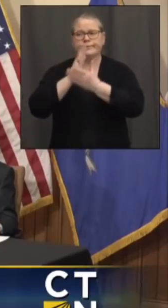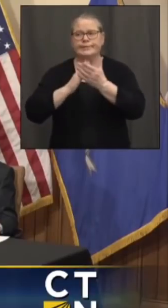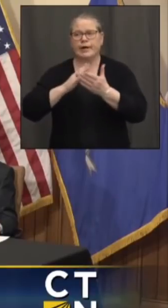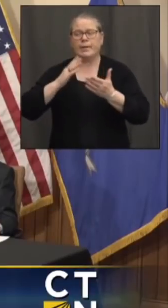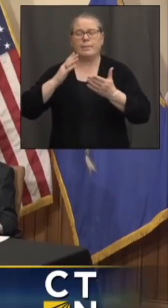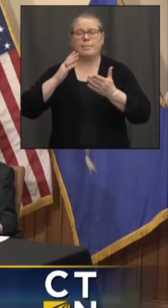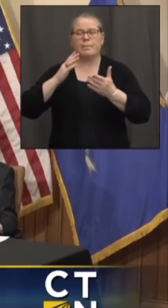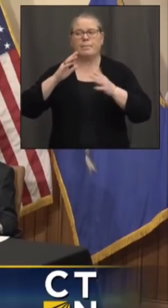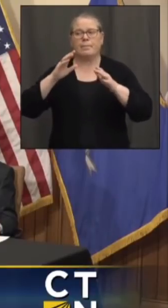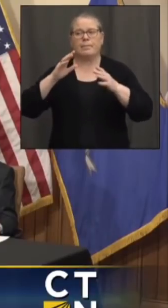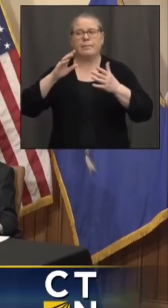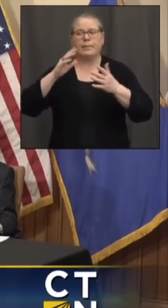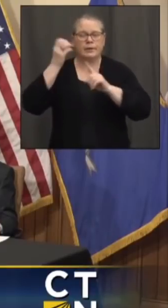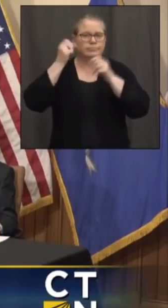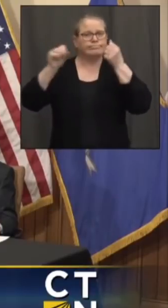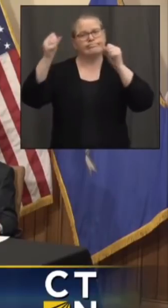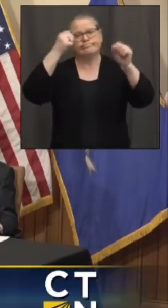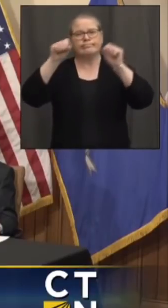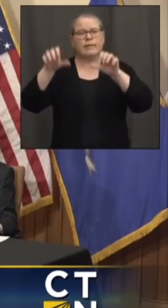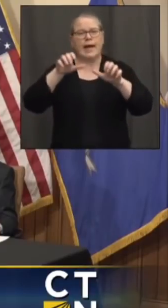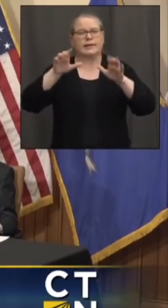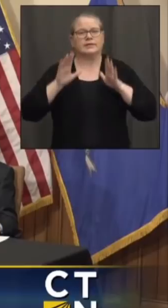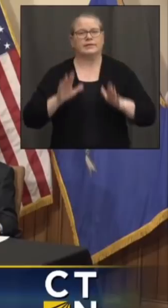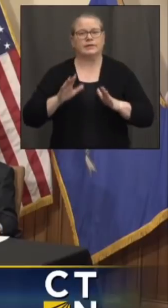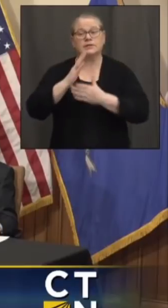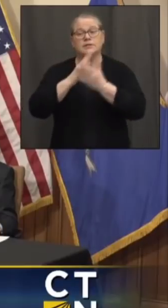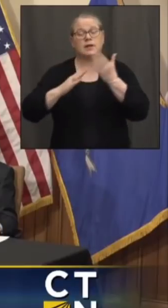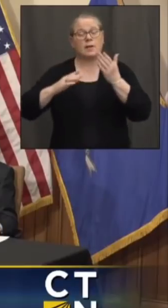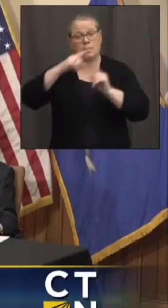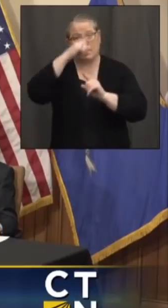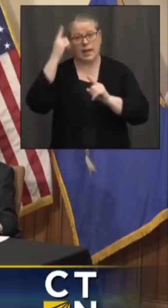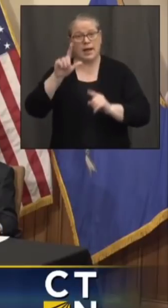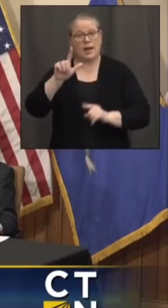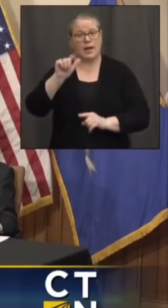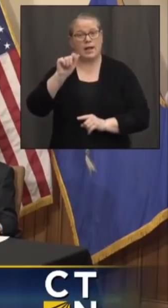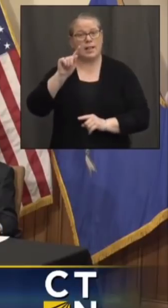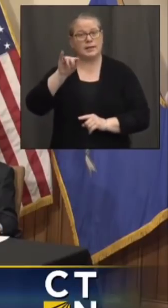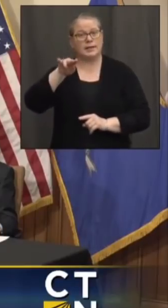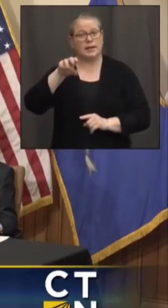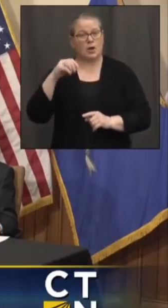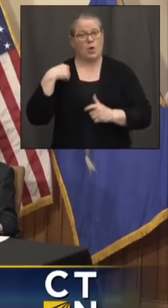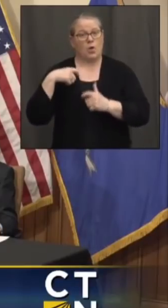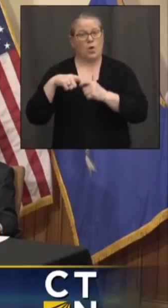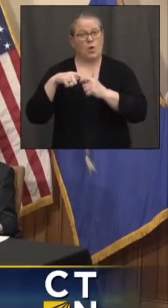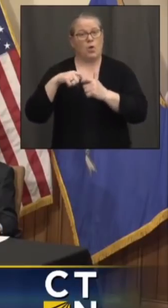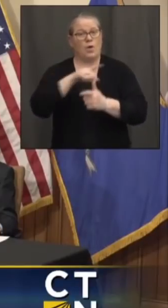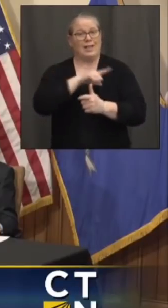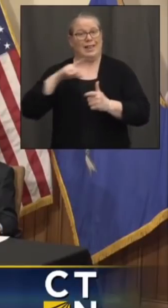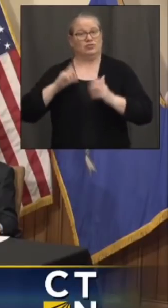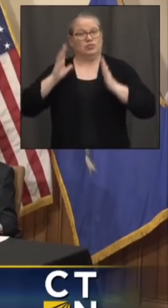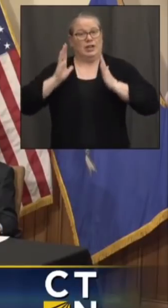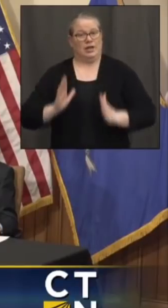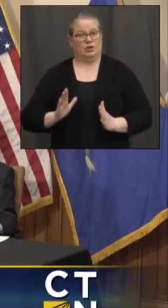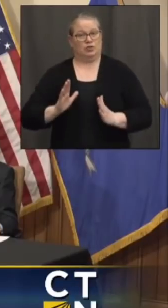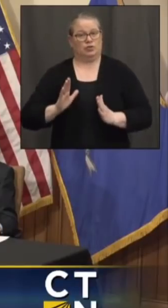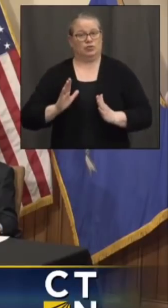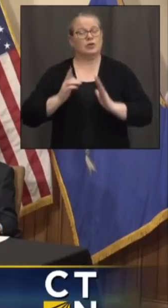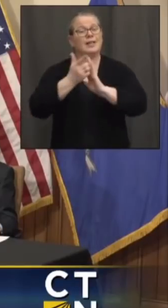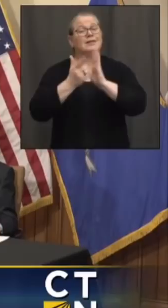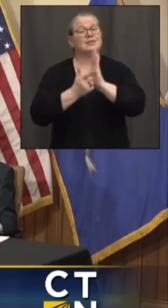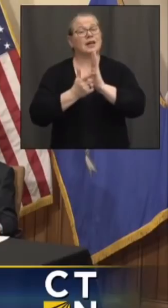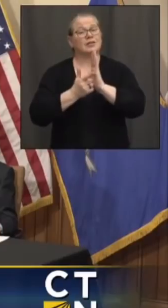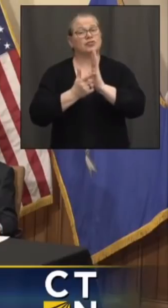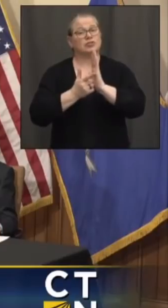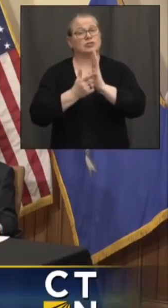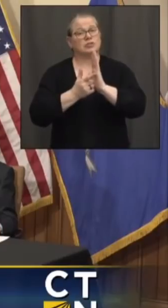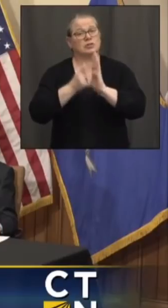some Black and Latino legislators that are proposing, that are backing legislation that proposes to accelerate